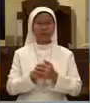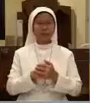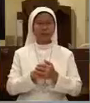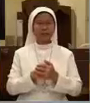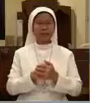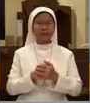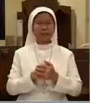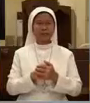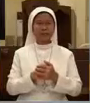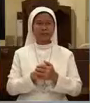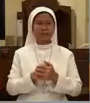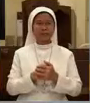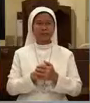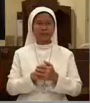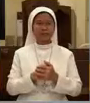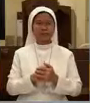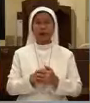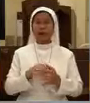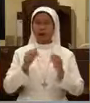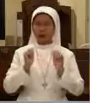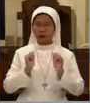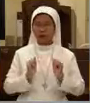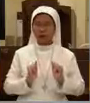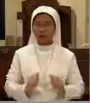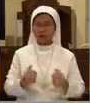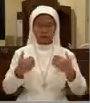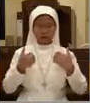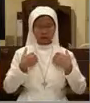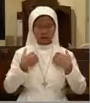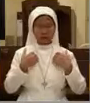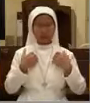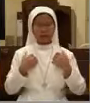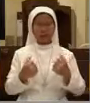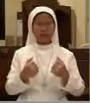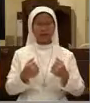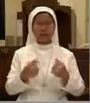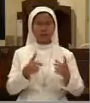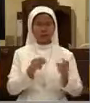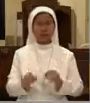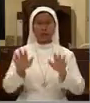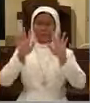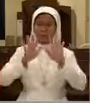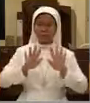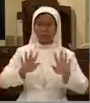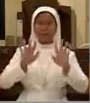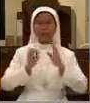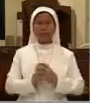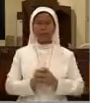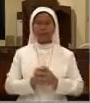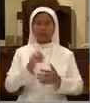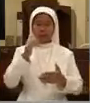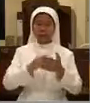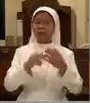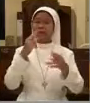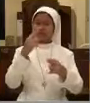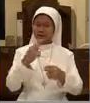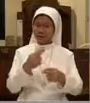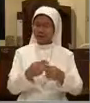again, was able to perform a healing miracle in the name of